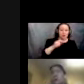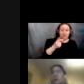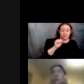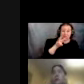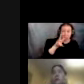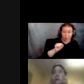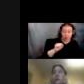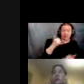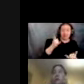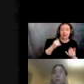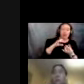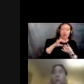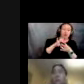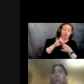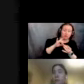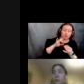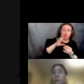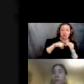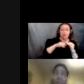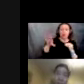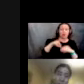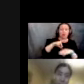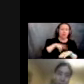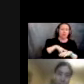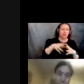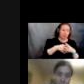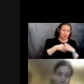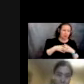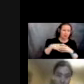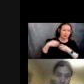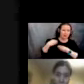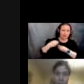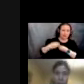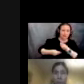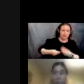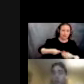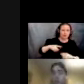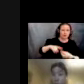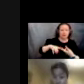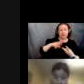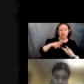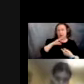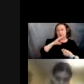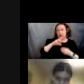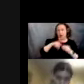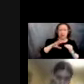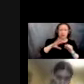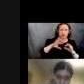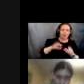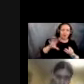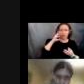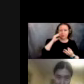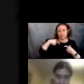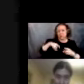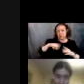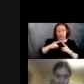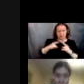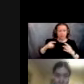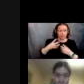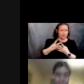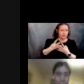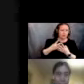their Native American heritage and talking about their family's experiences in camp. The Miyazakis,